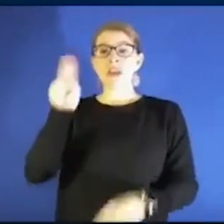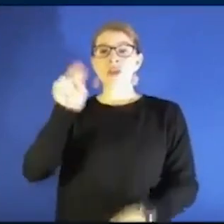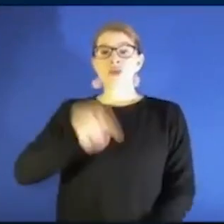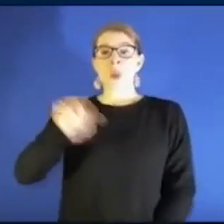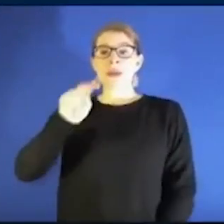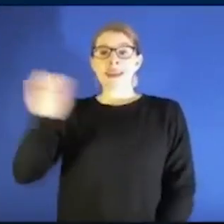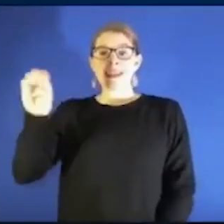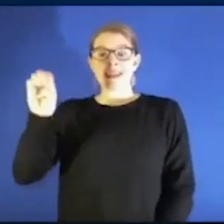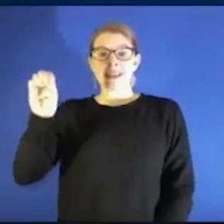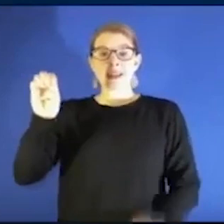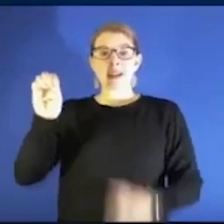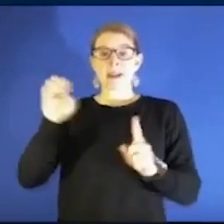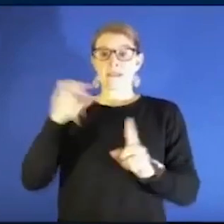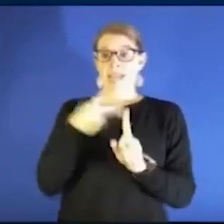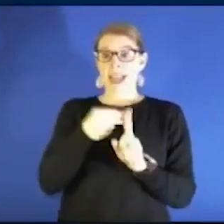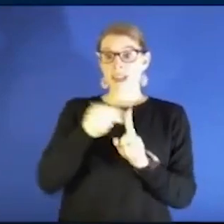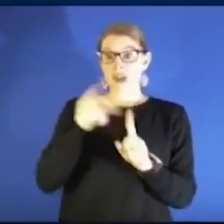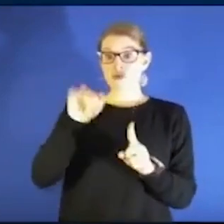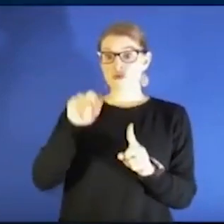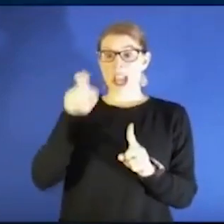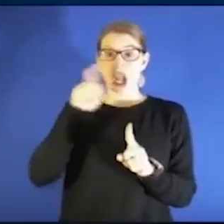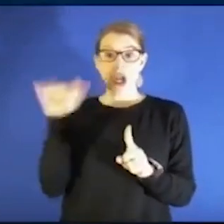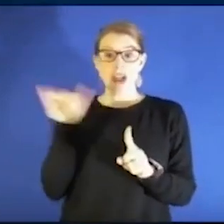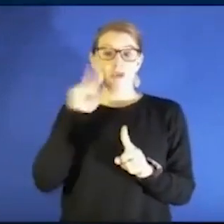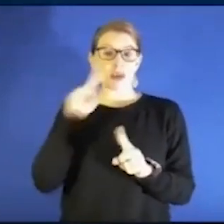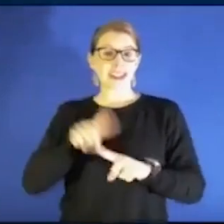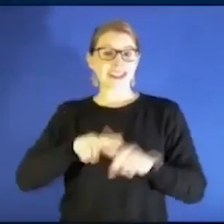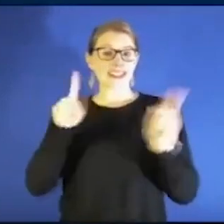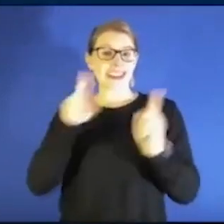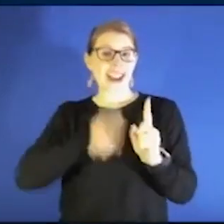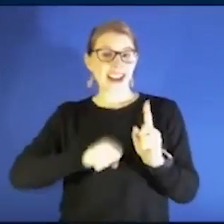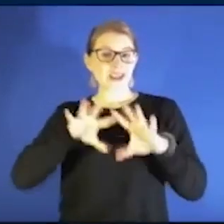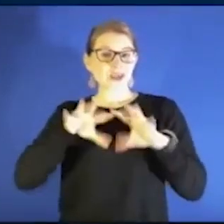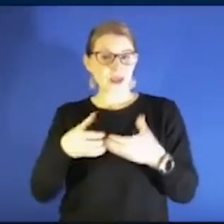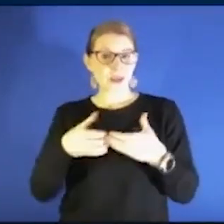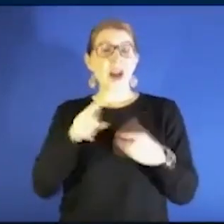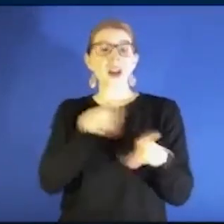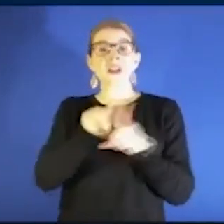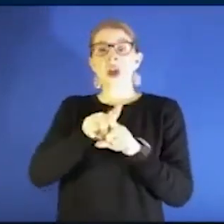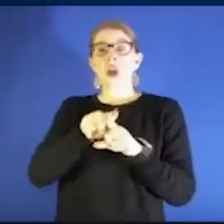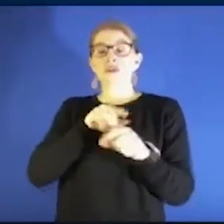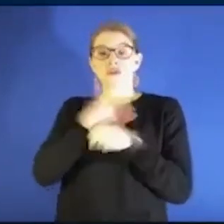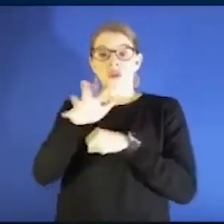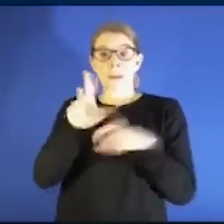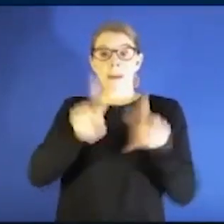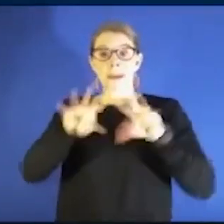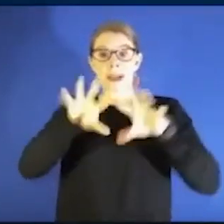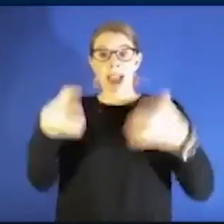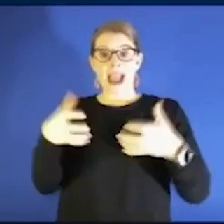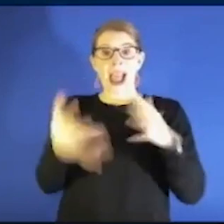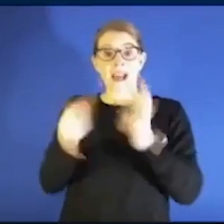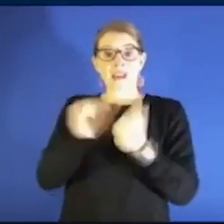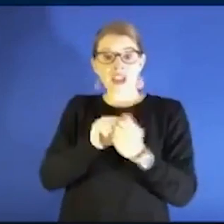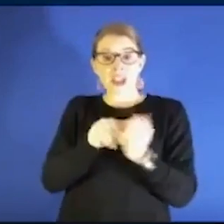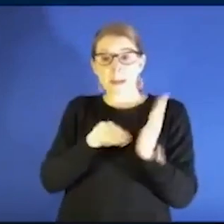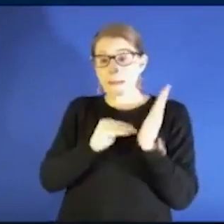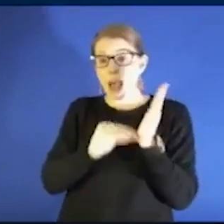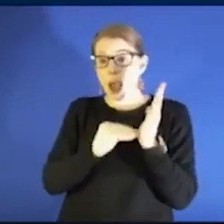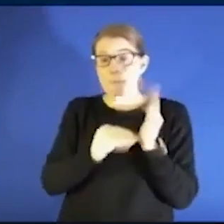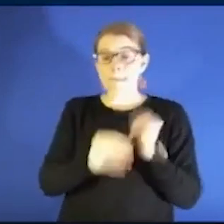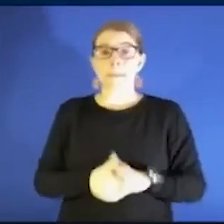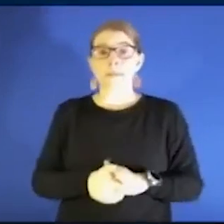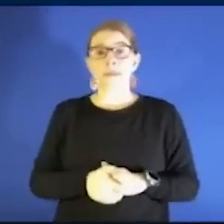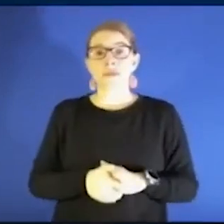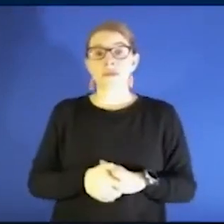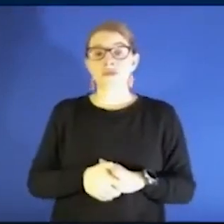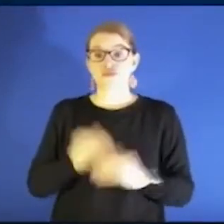what our vaccination rate looks like for different age groups and for the total population. The U.S. average is there on the bottom. For certain things, we're right